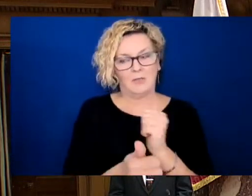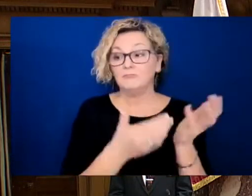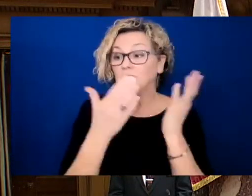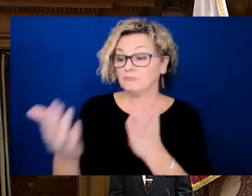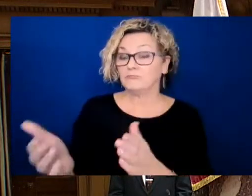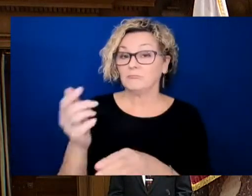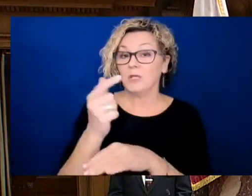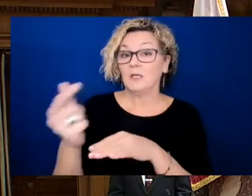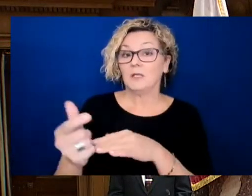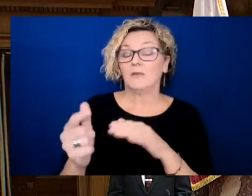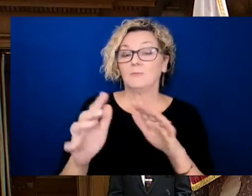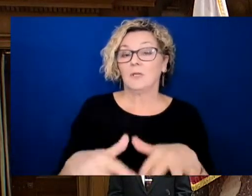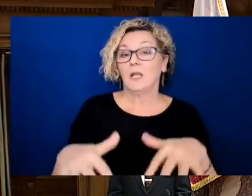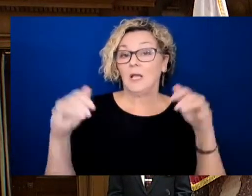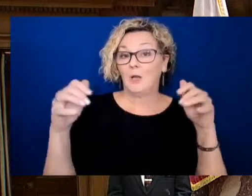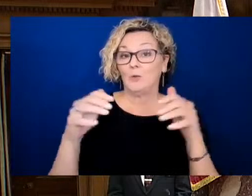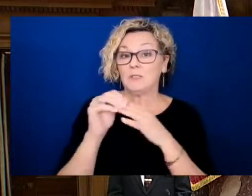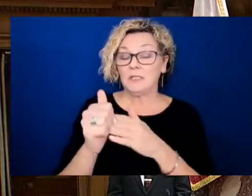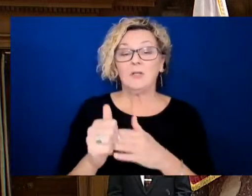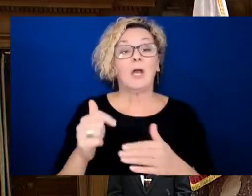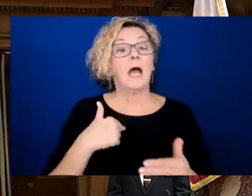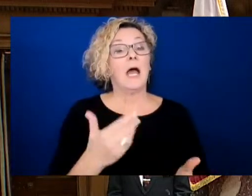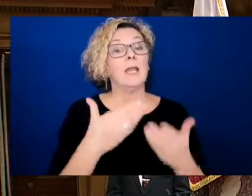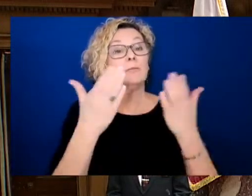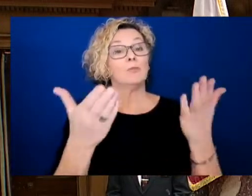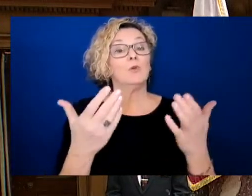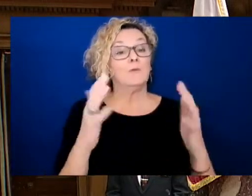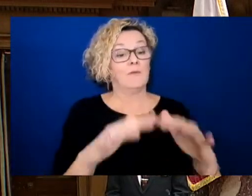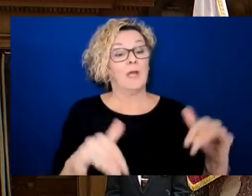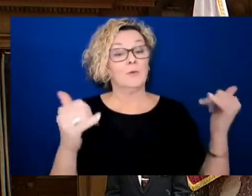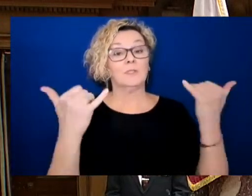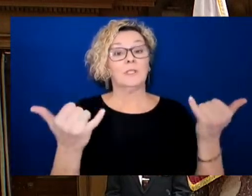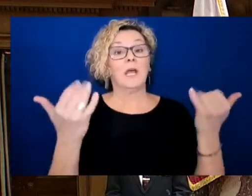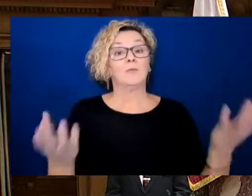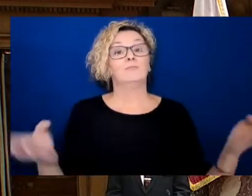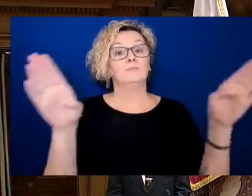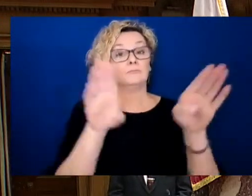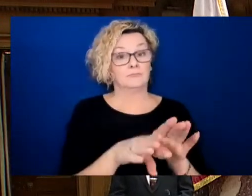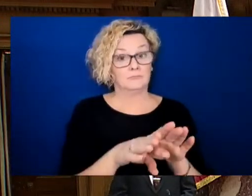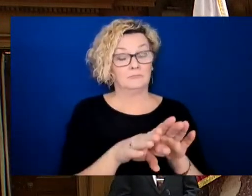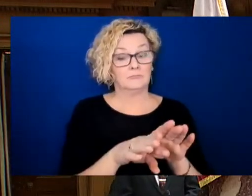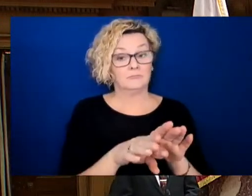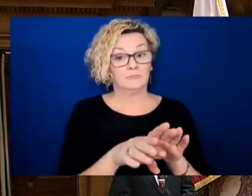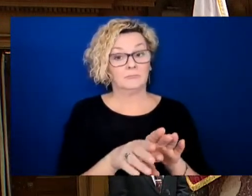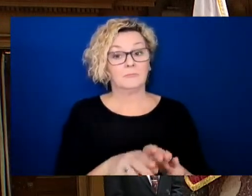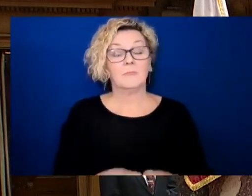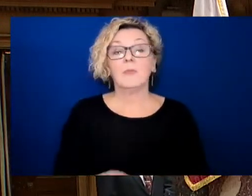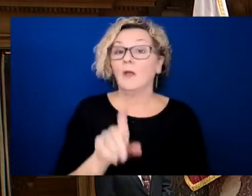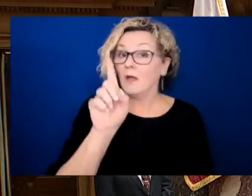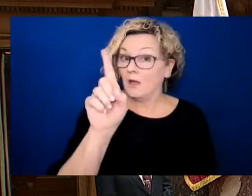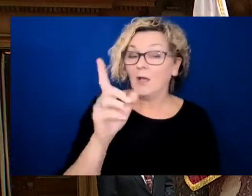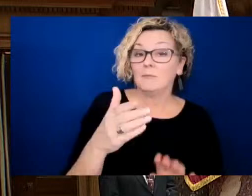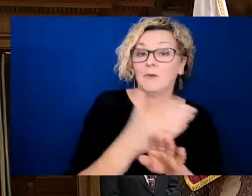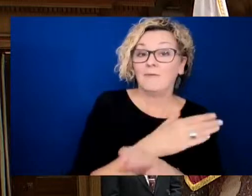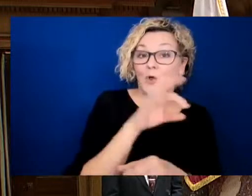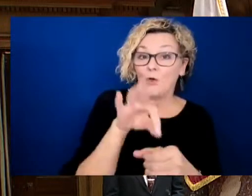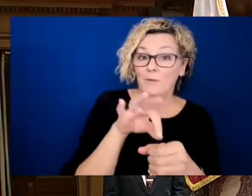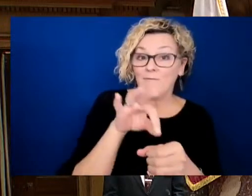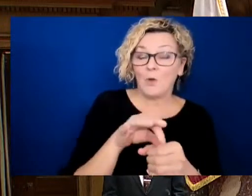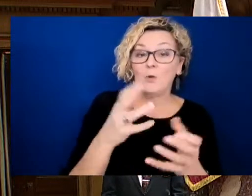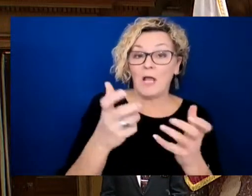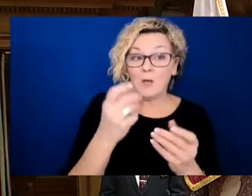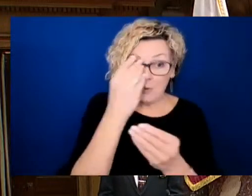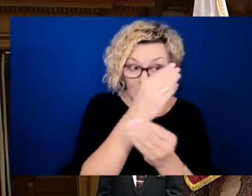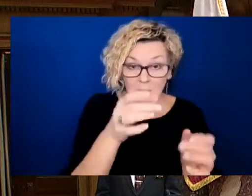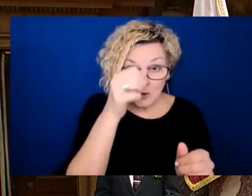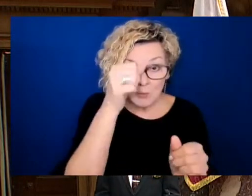Speaker, I move that the House now adjourn. Members, before we take more vote on that, I want to remind our guests,